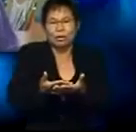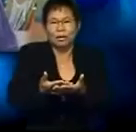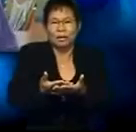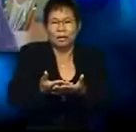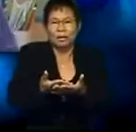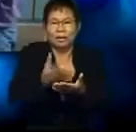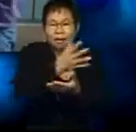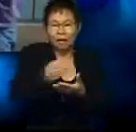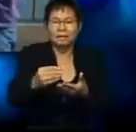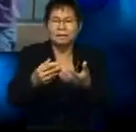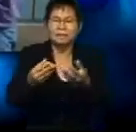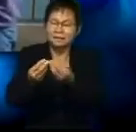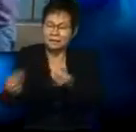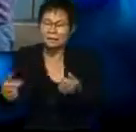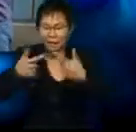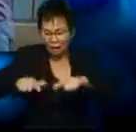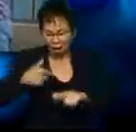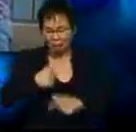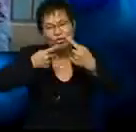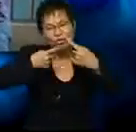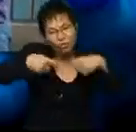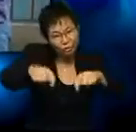sand. Let me try.